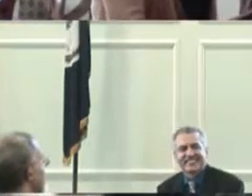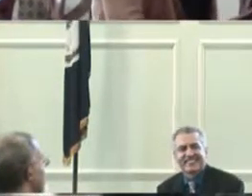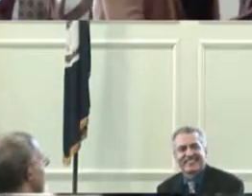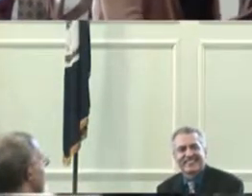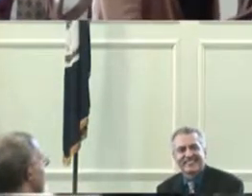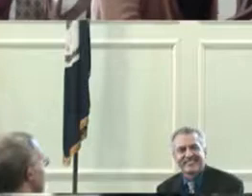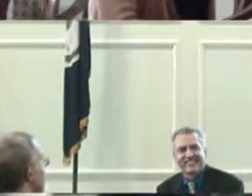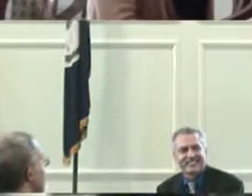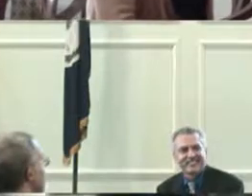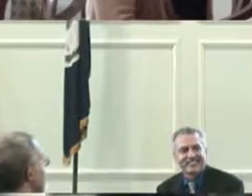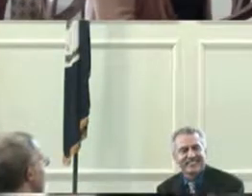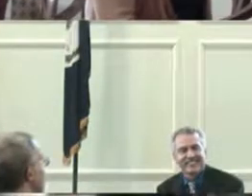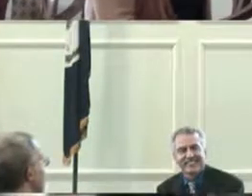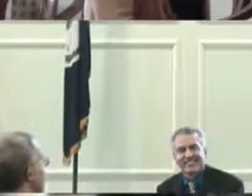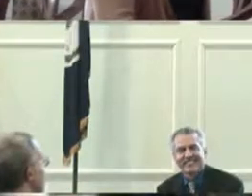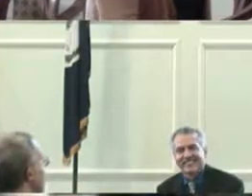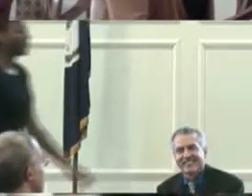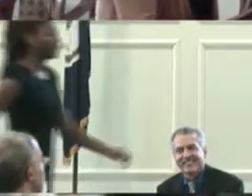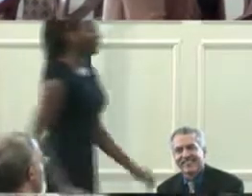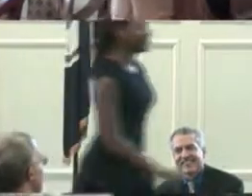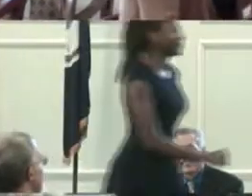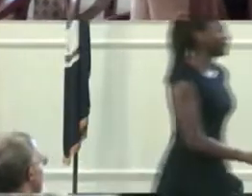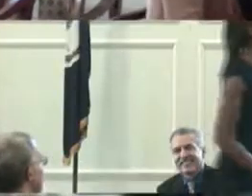All right.